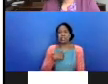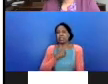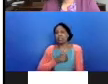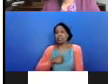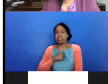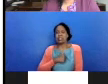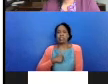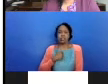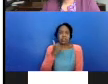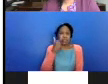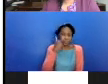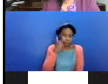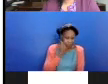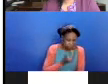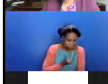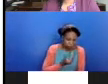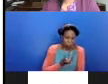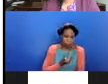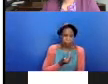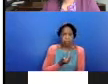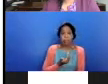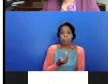like make their own attempts at repair,